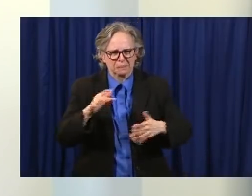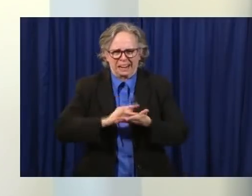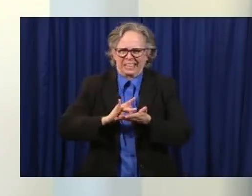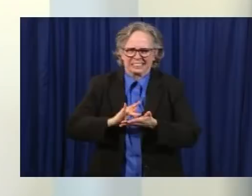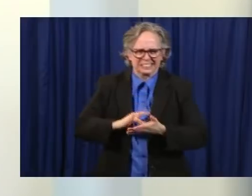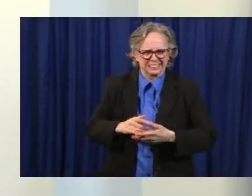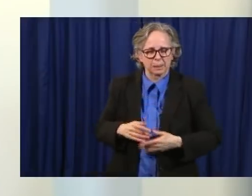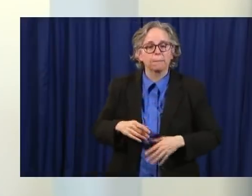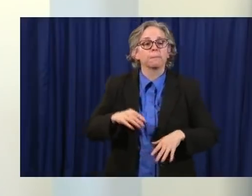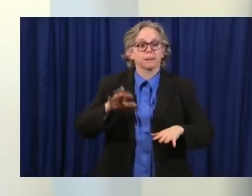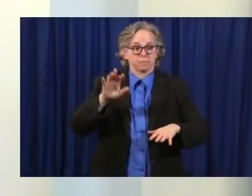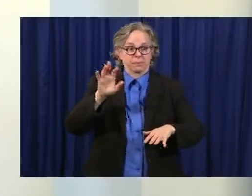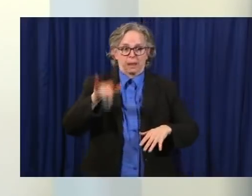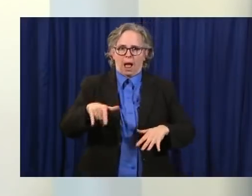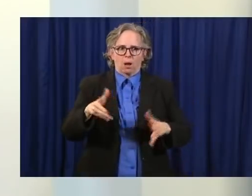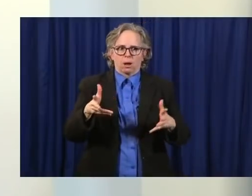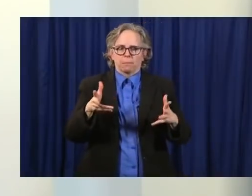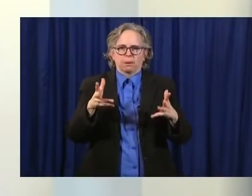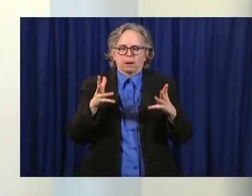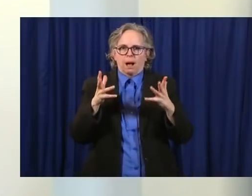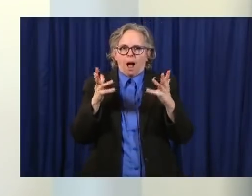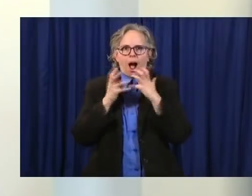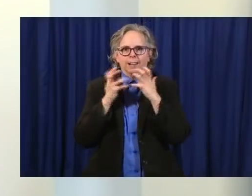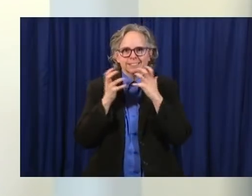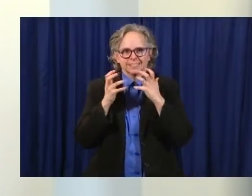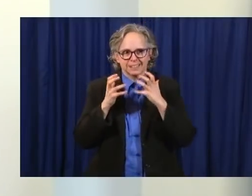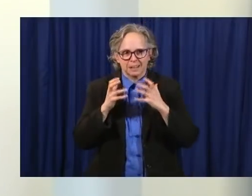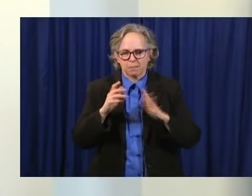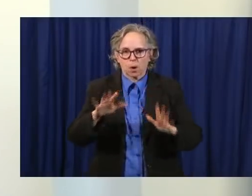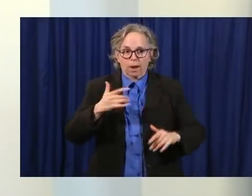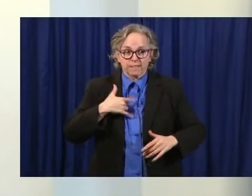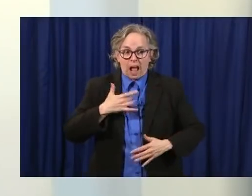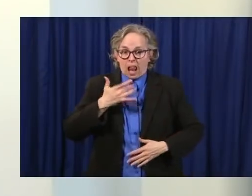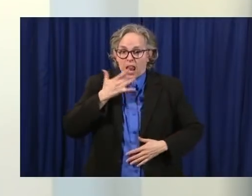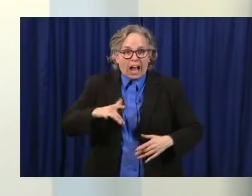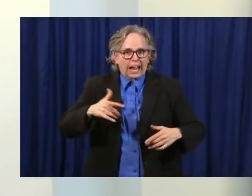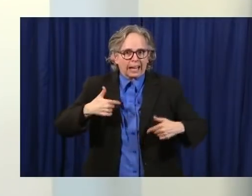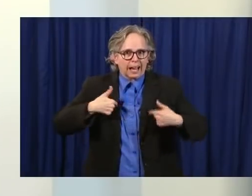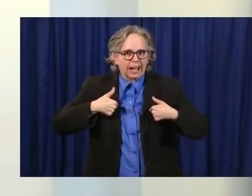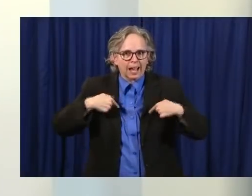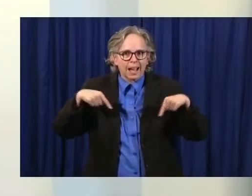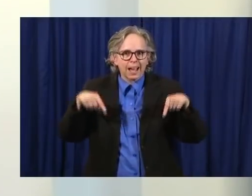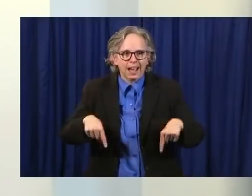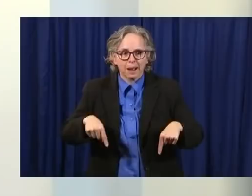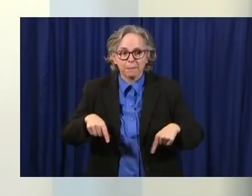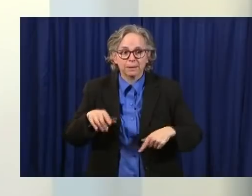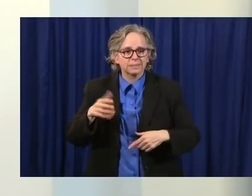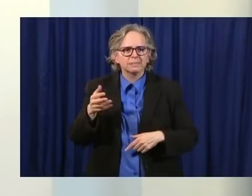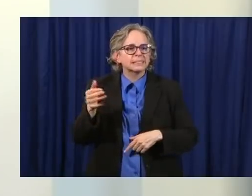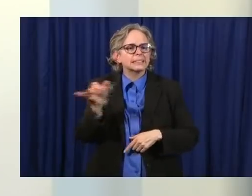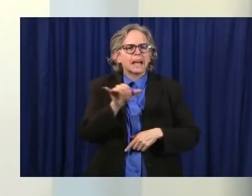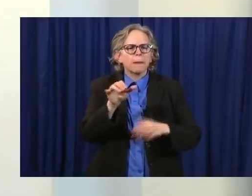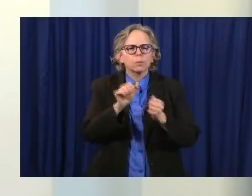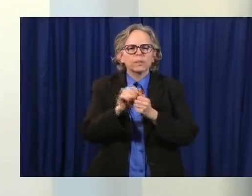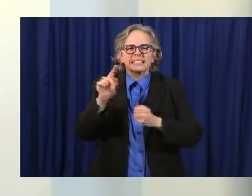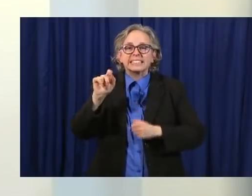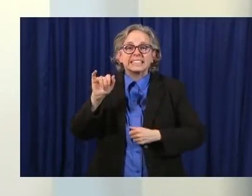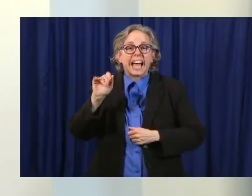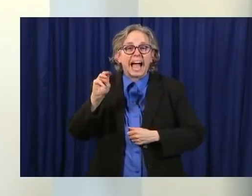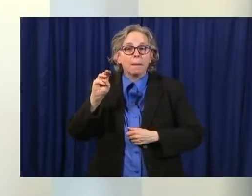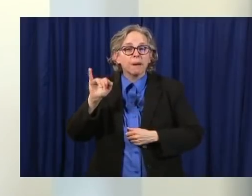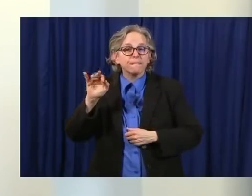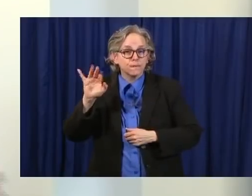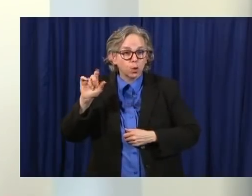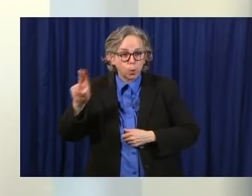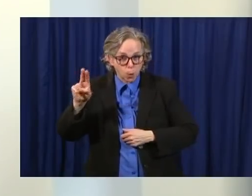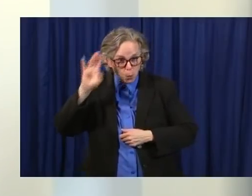But that would be a wonderful boon for us. You know, if you think about Tamiflu, which is what a lot of folks, if they get a bad flu,